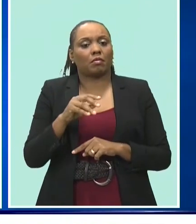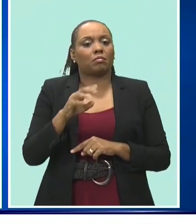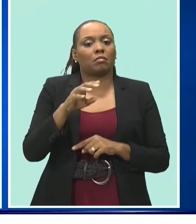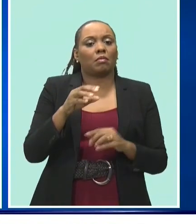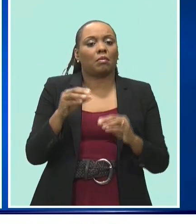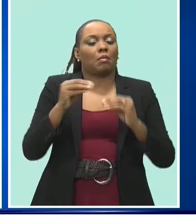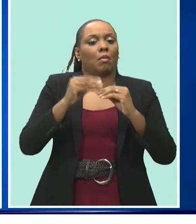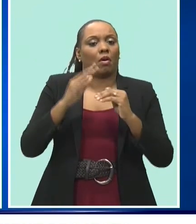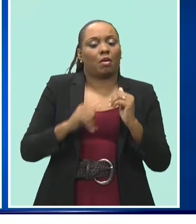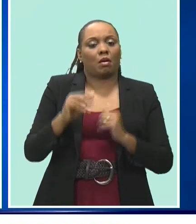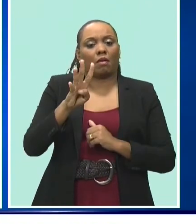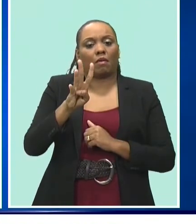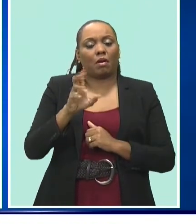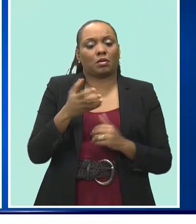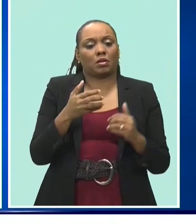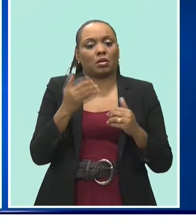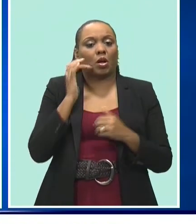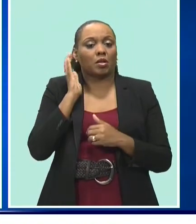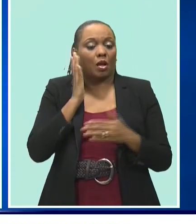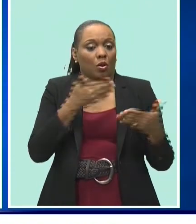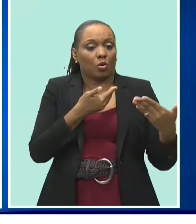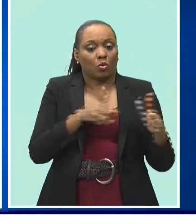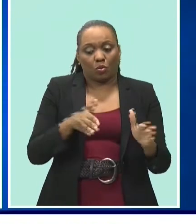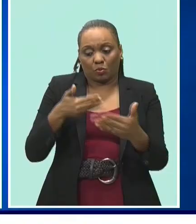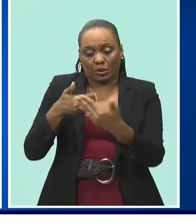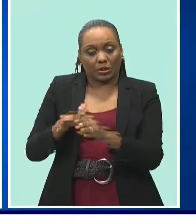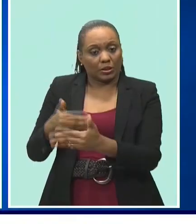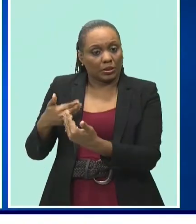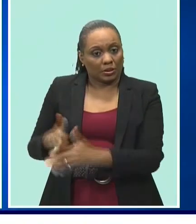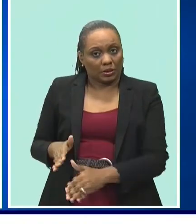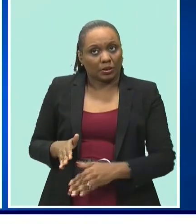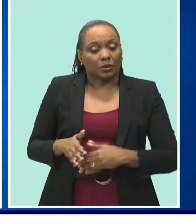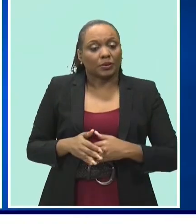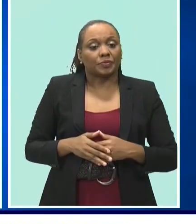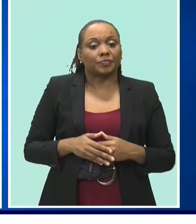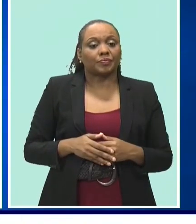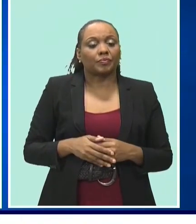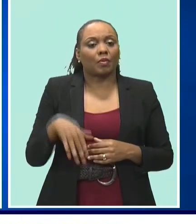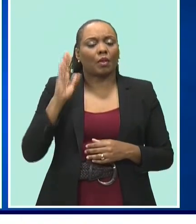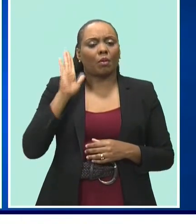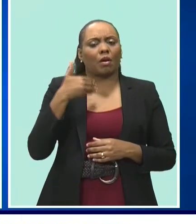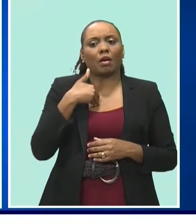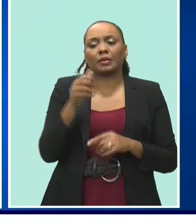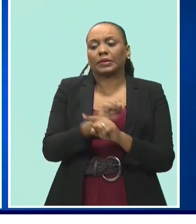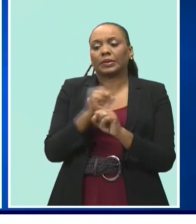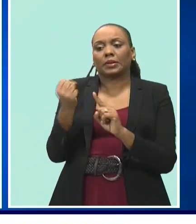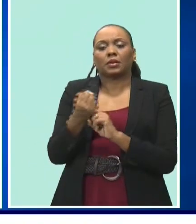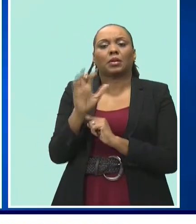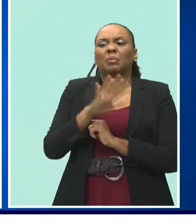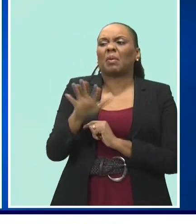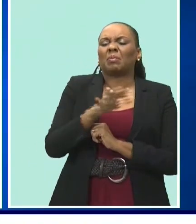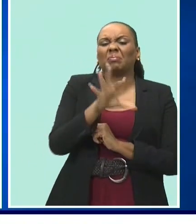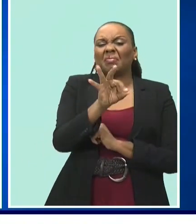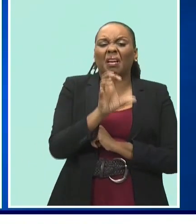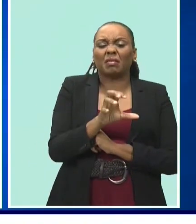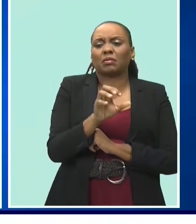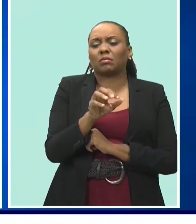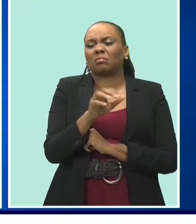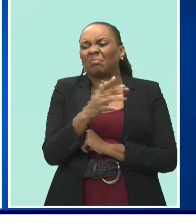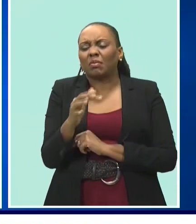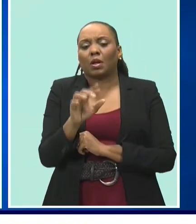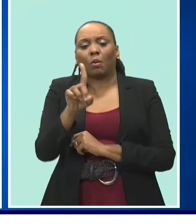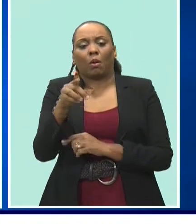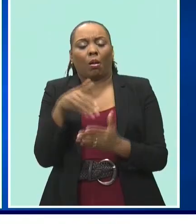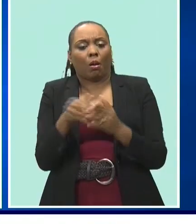rooms, and the expectation is that you will have a situation where between 900 and 1,000